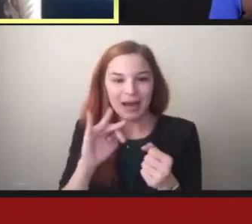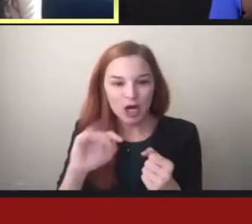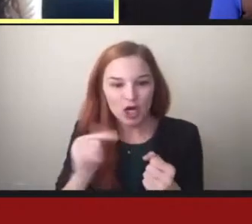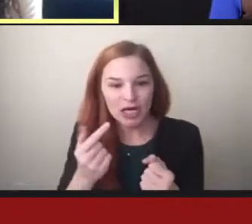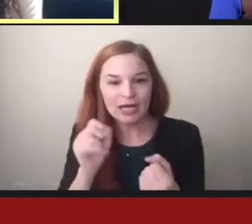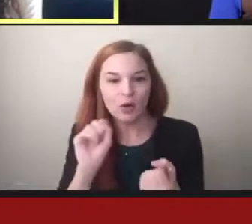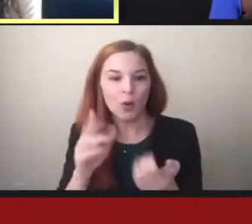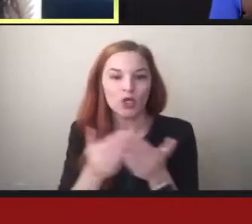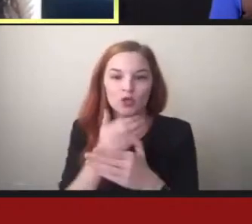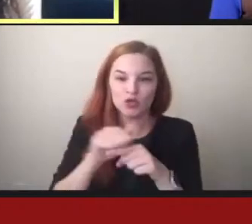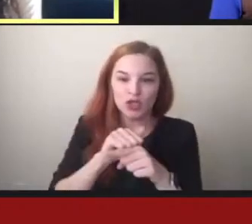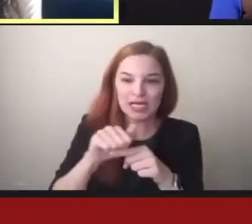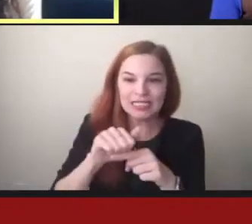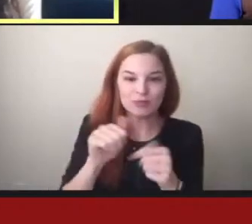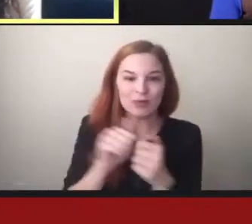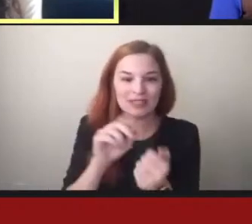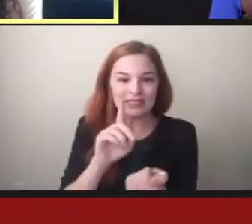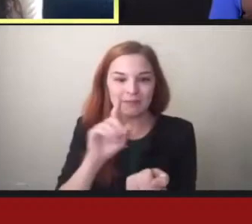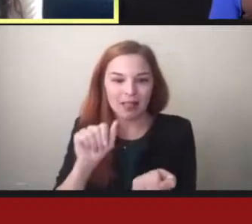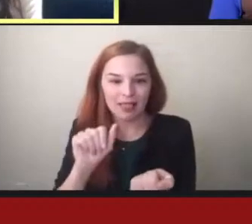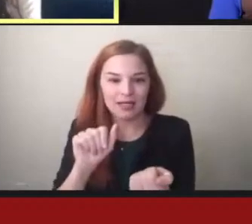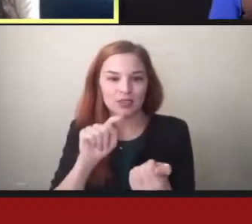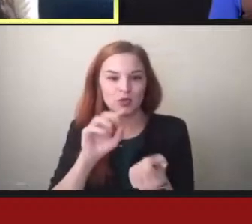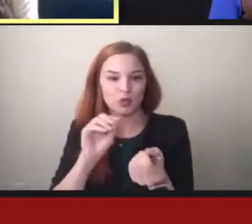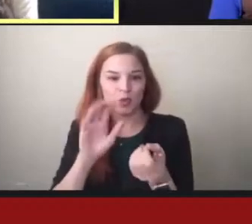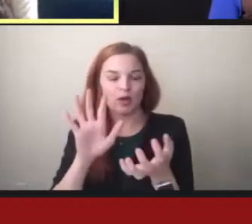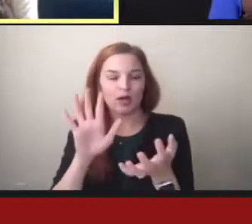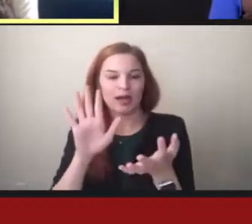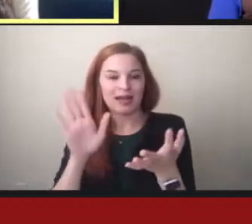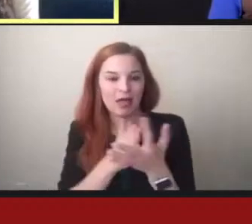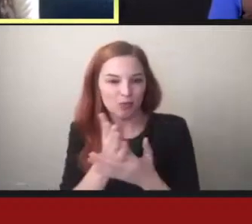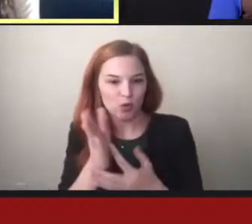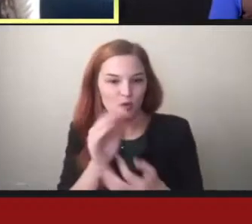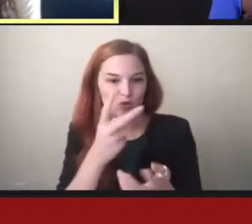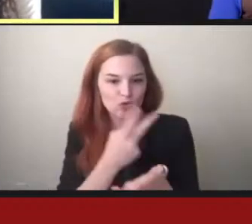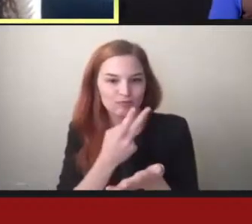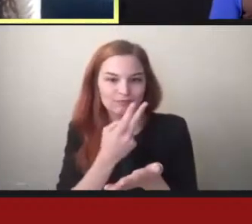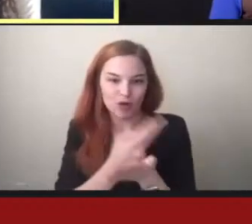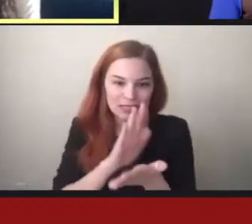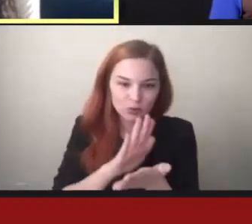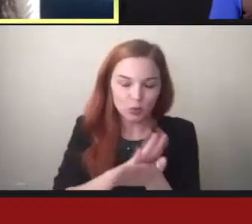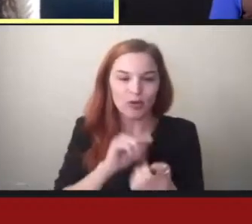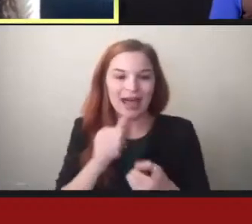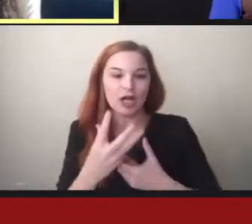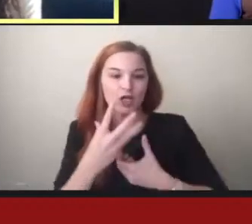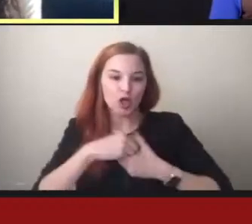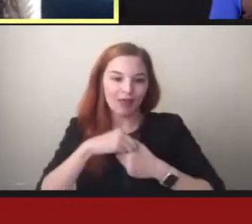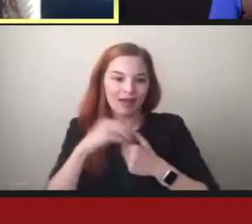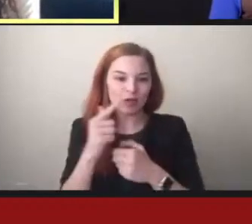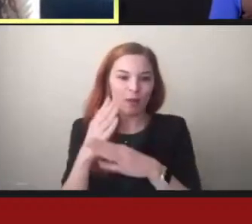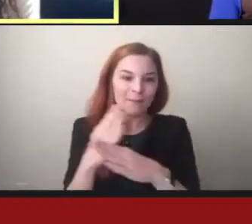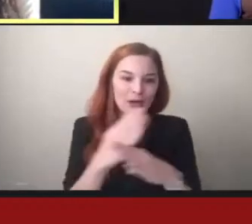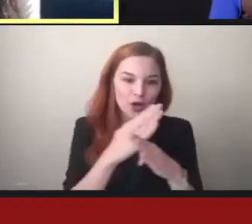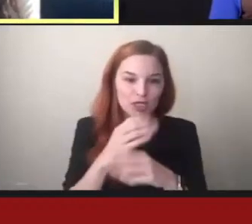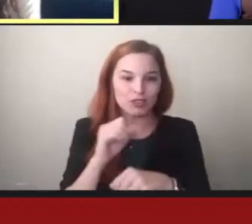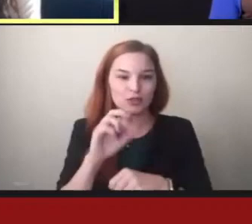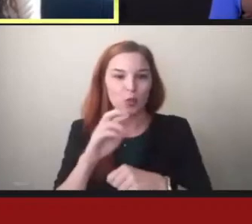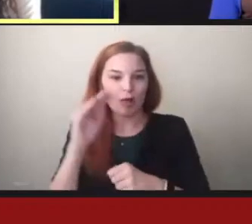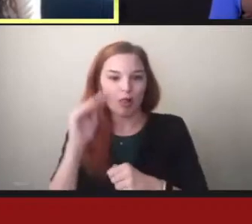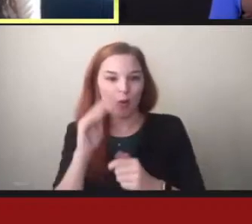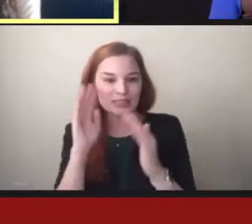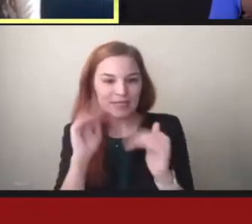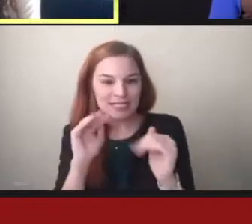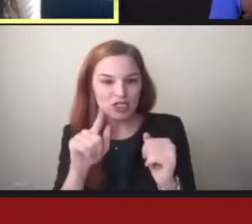advice for aspiring or new trainees with a disability to get through grad school and